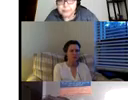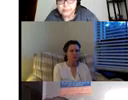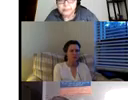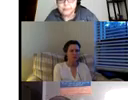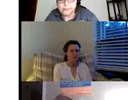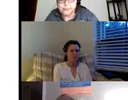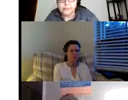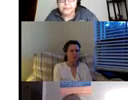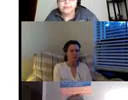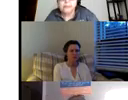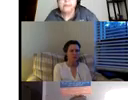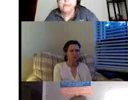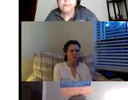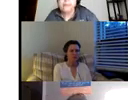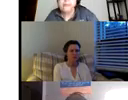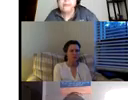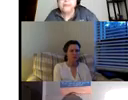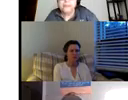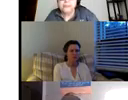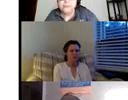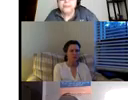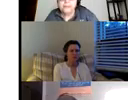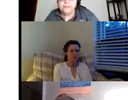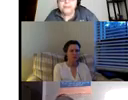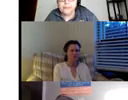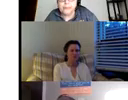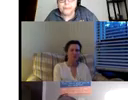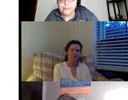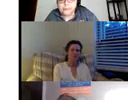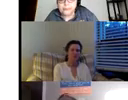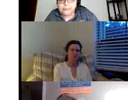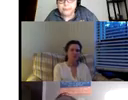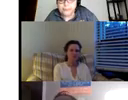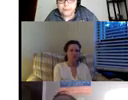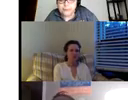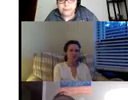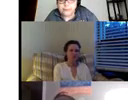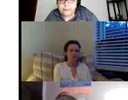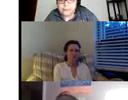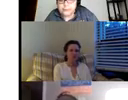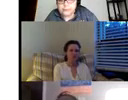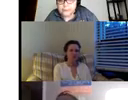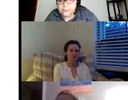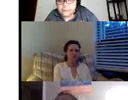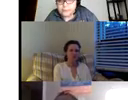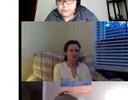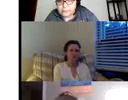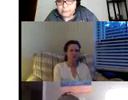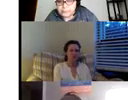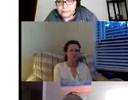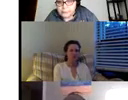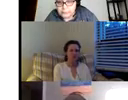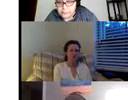And this is where, I mean, most of you, if you're into disability theology, have read